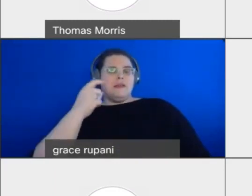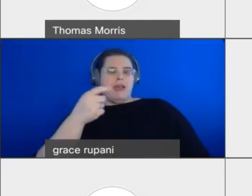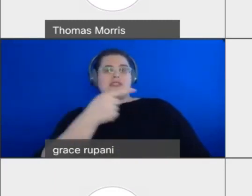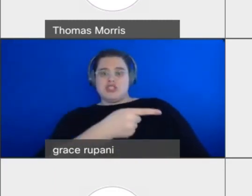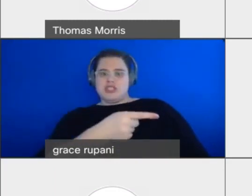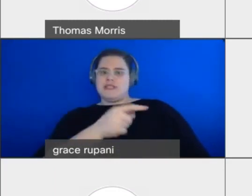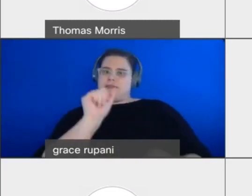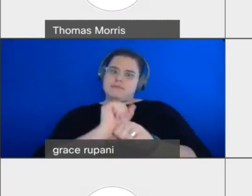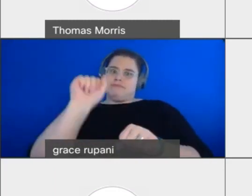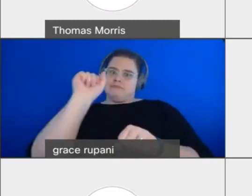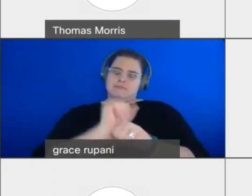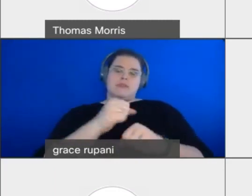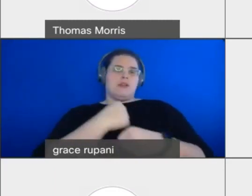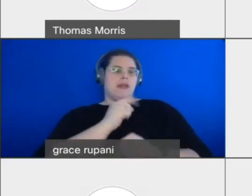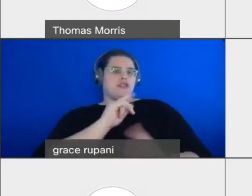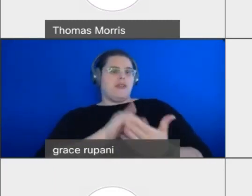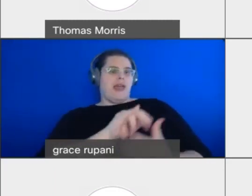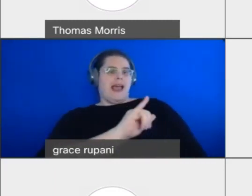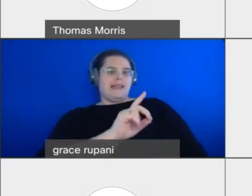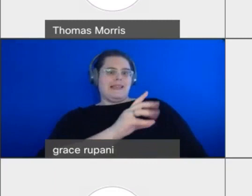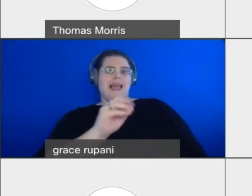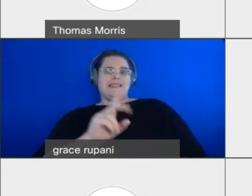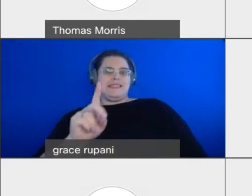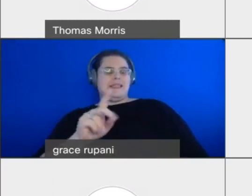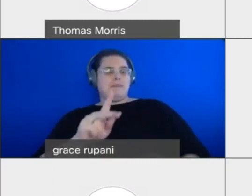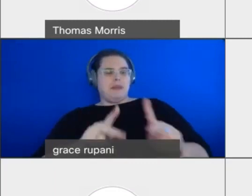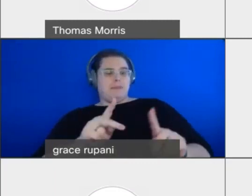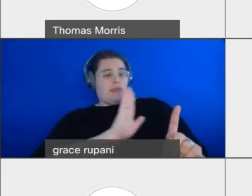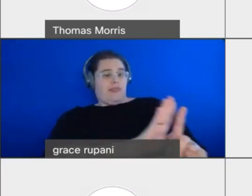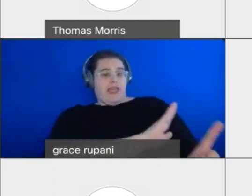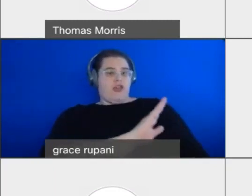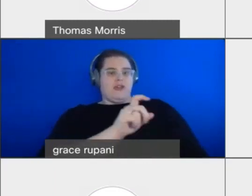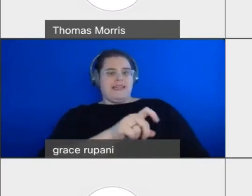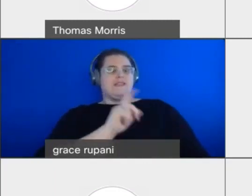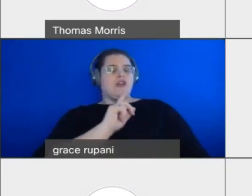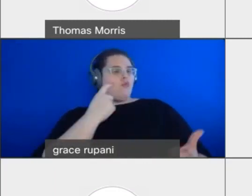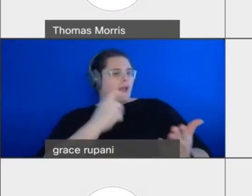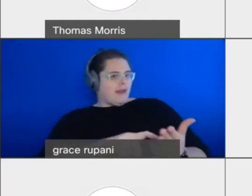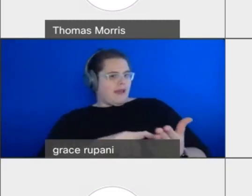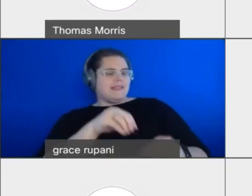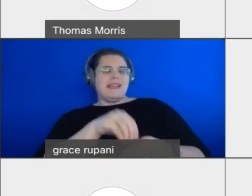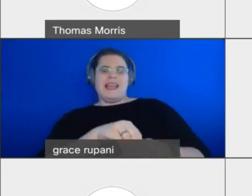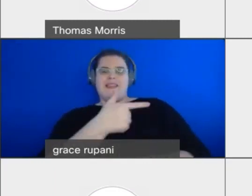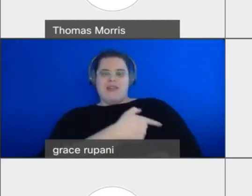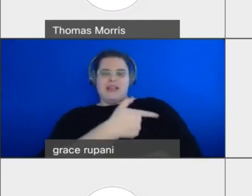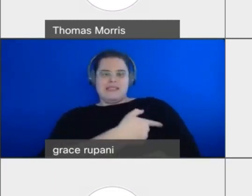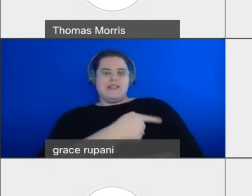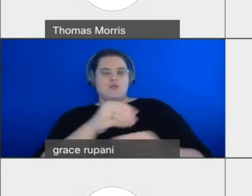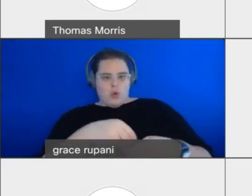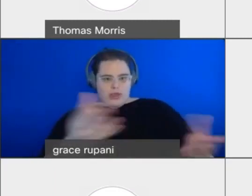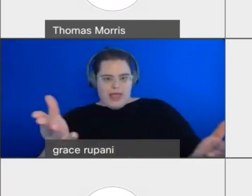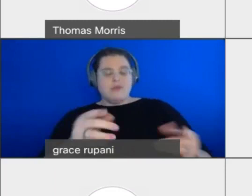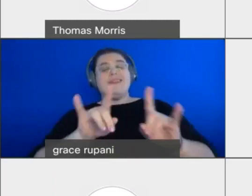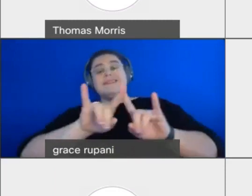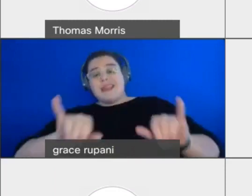developmental disabilities needs are being recognized in the vaccine rollout. And of course, all the leadership at DC